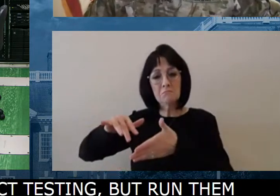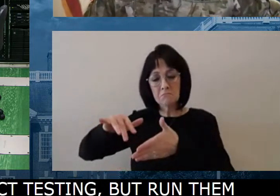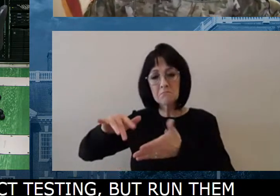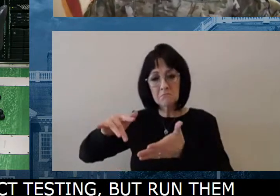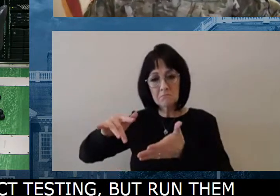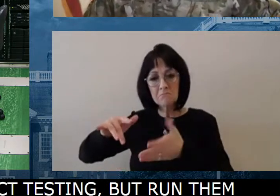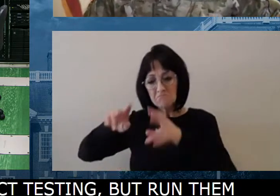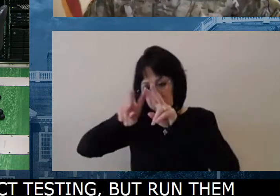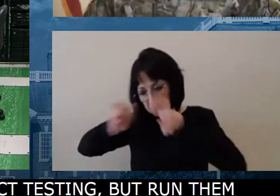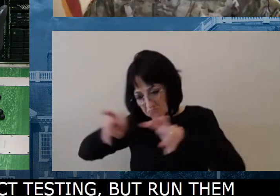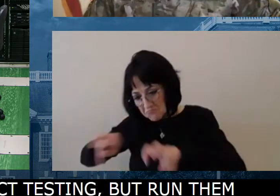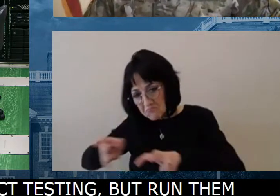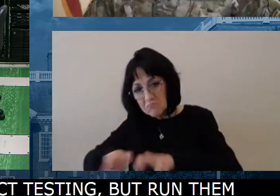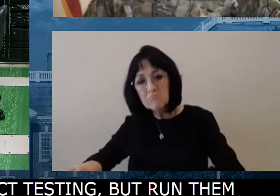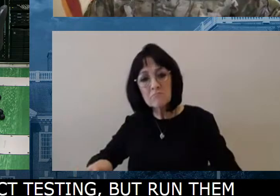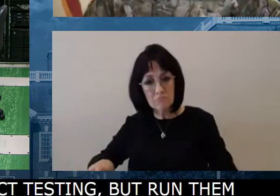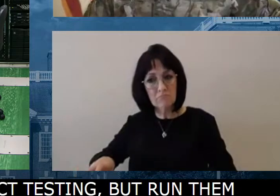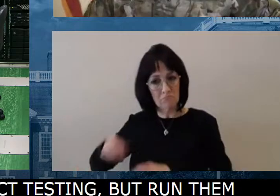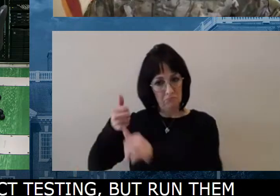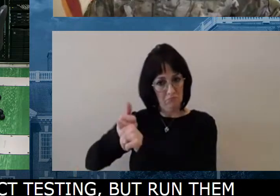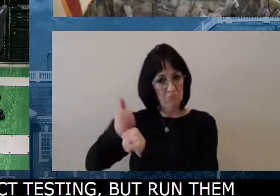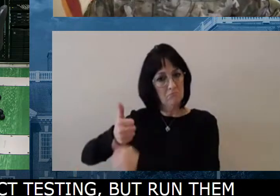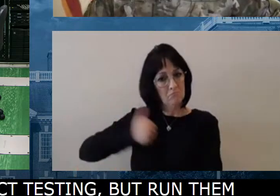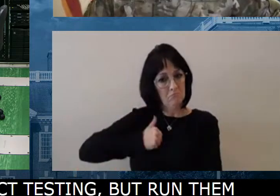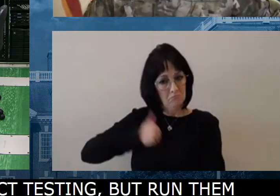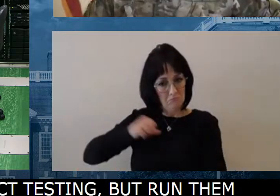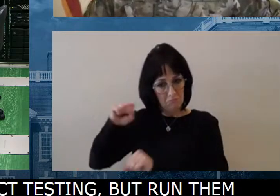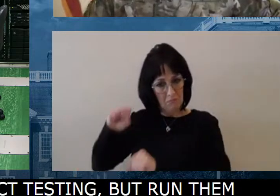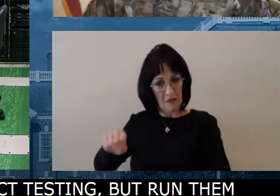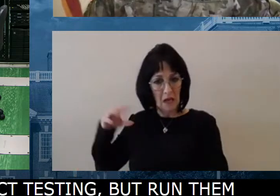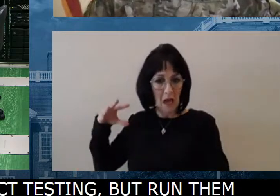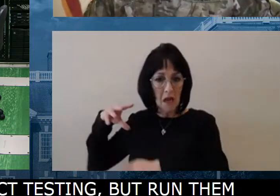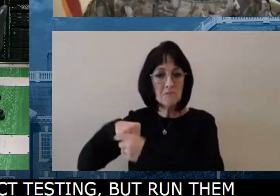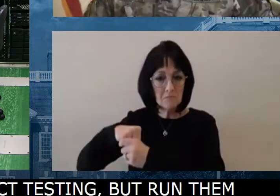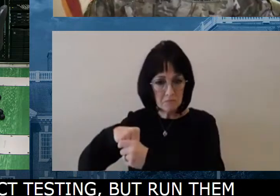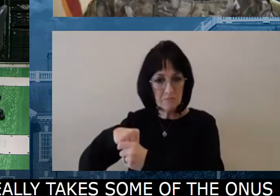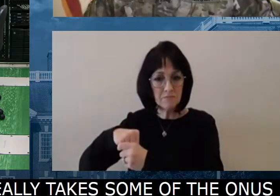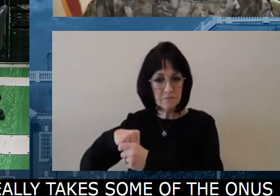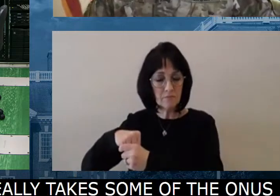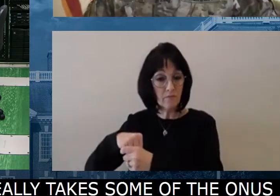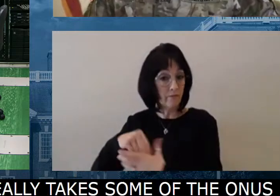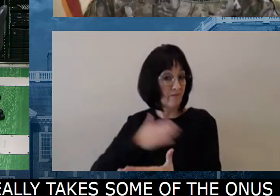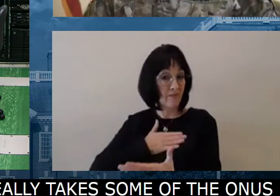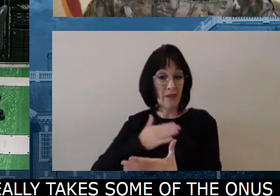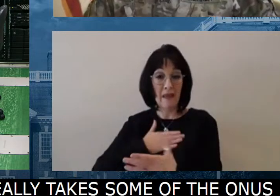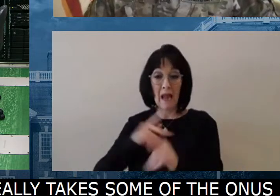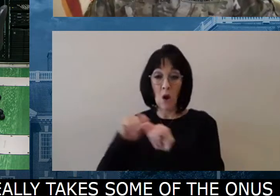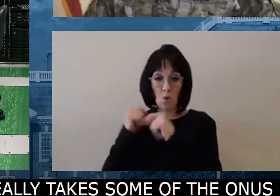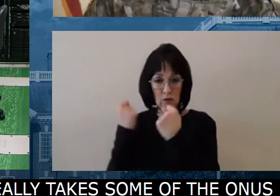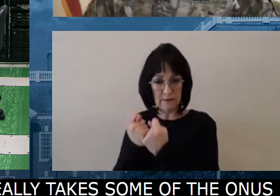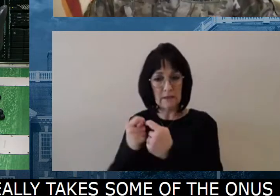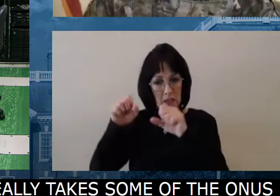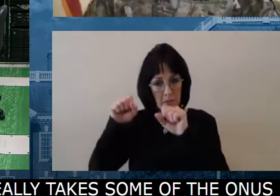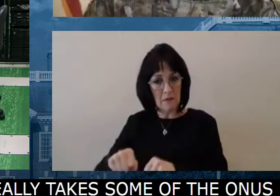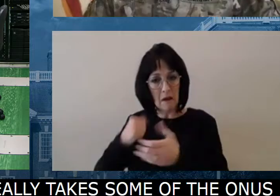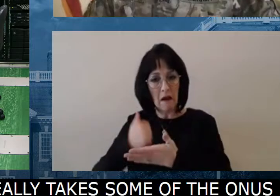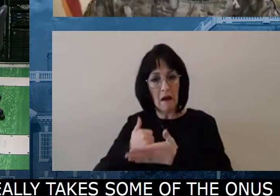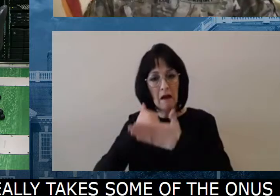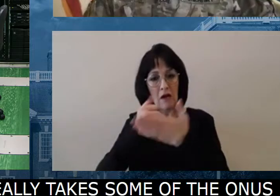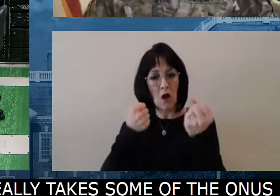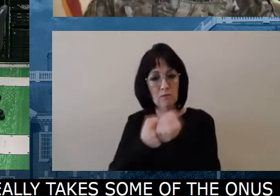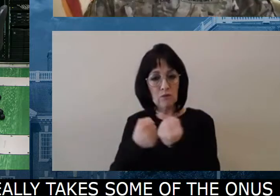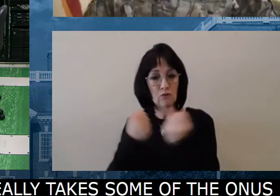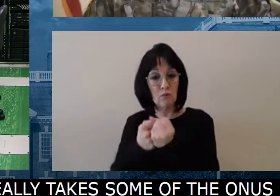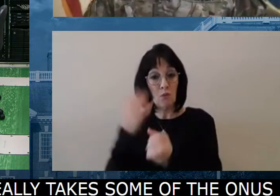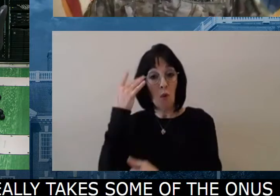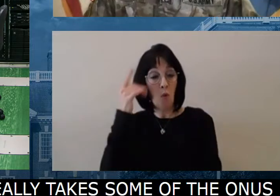kits over to. So we've really been able to mobilize our team and do some of the stuff that they're really